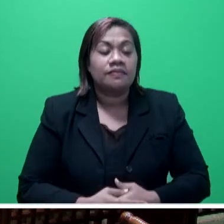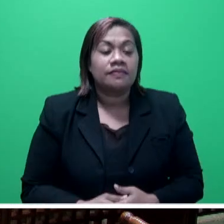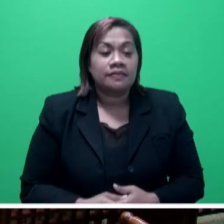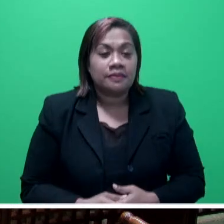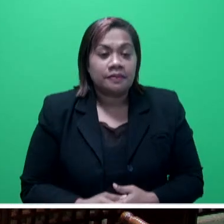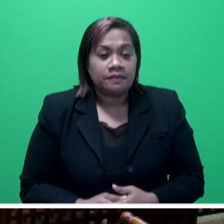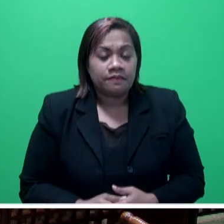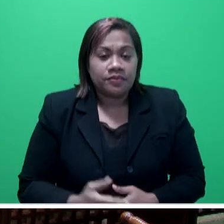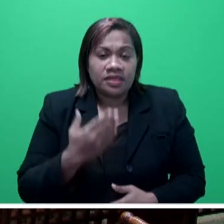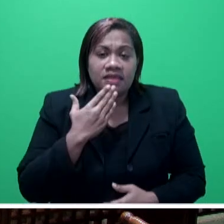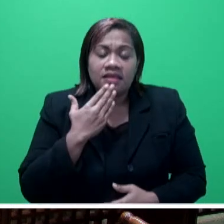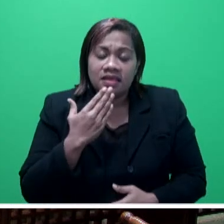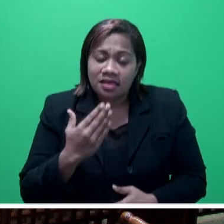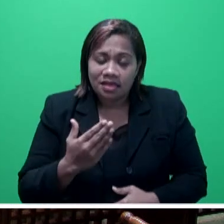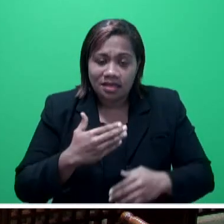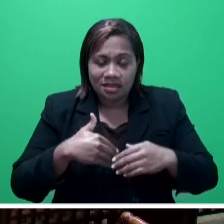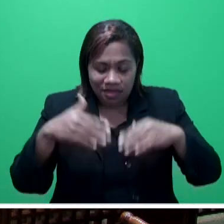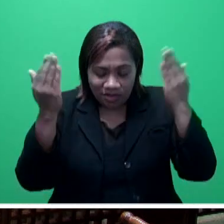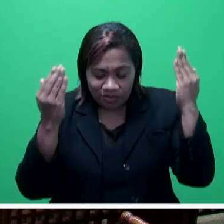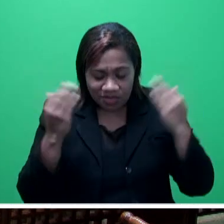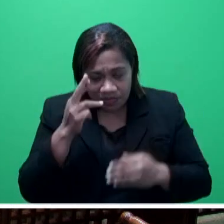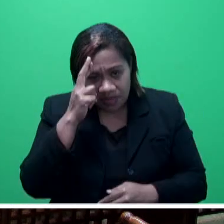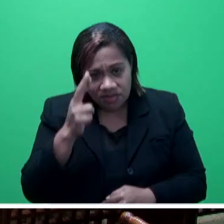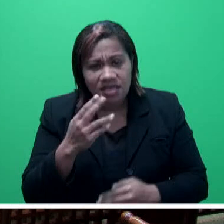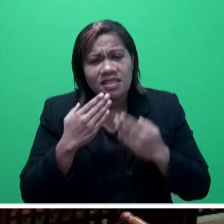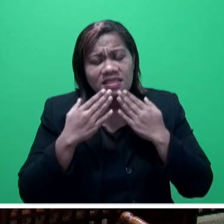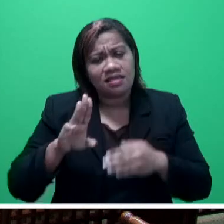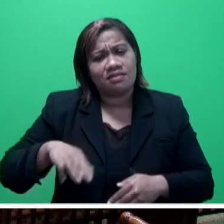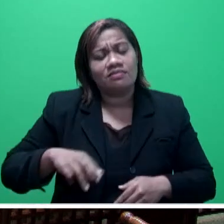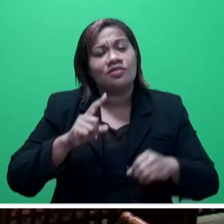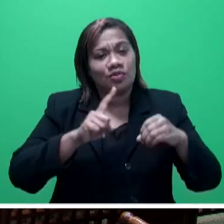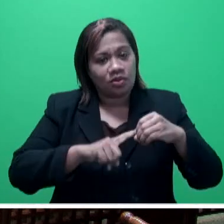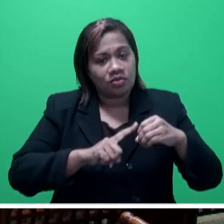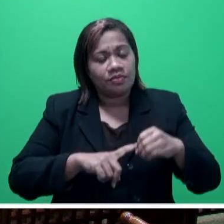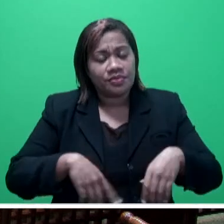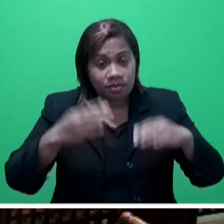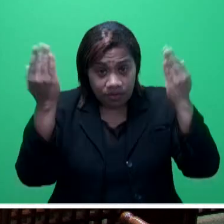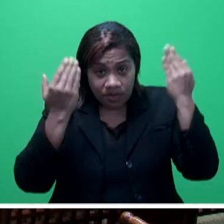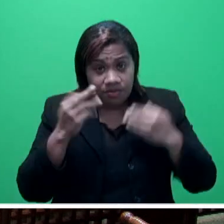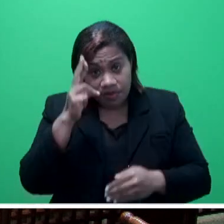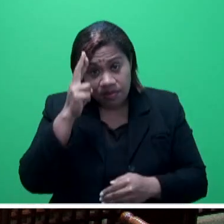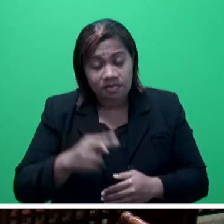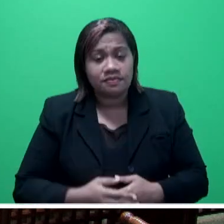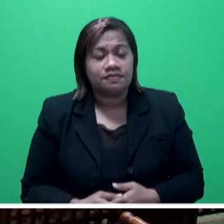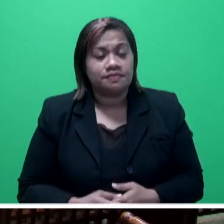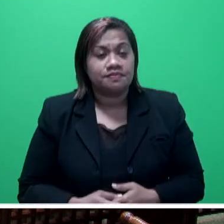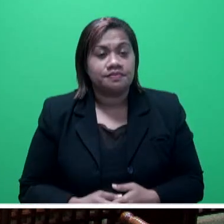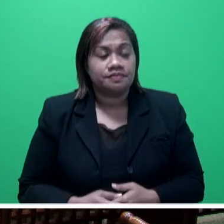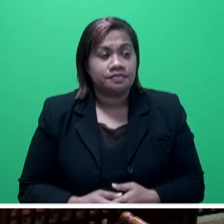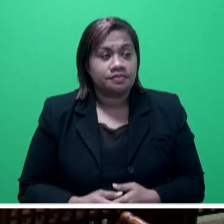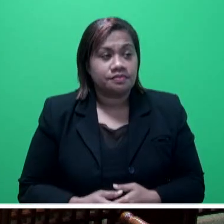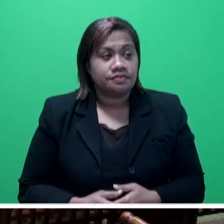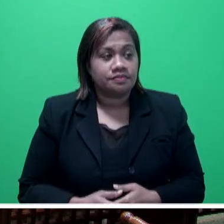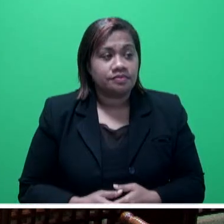Thank you, Mr. Speaker, sir. I thank the member for the question. Mr. Speaker, sir, in fact, Honourable Minister